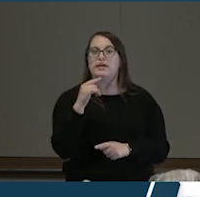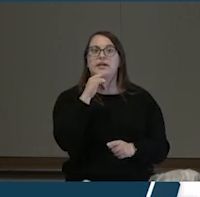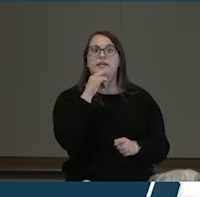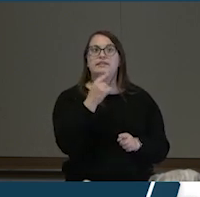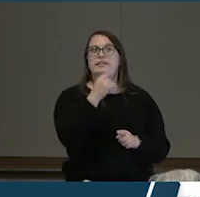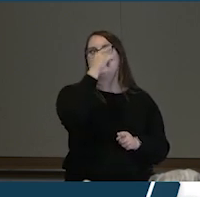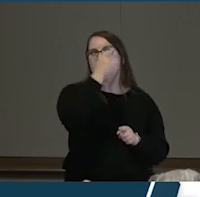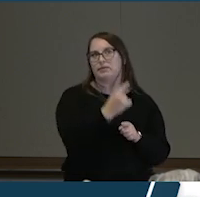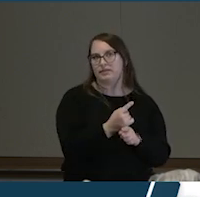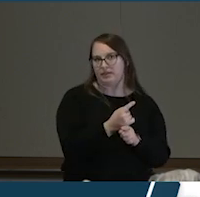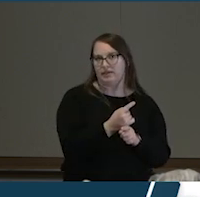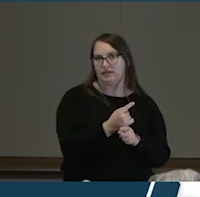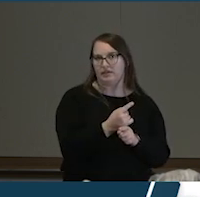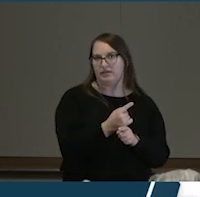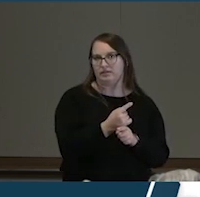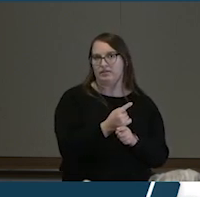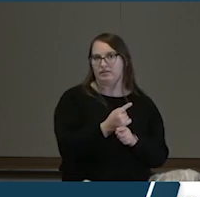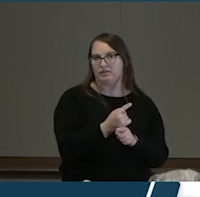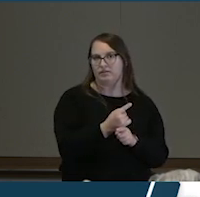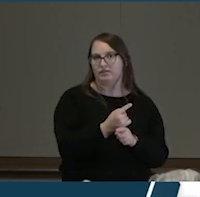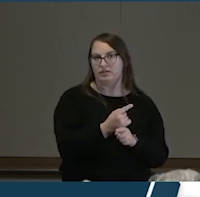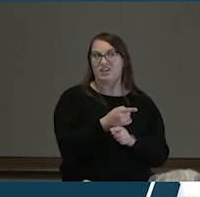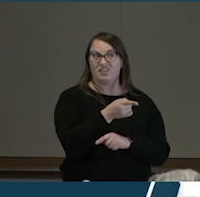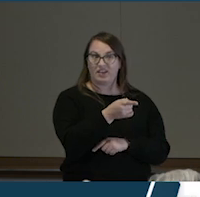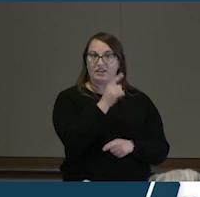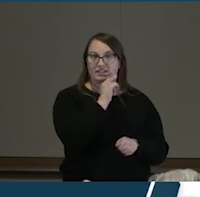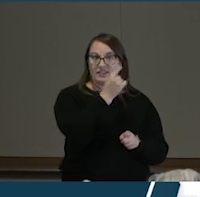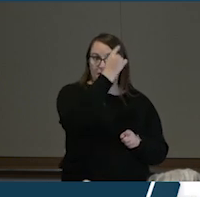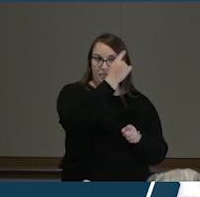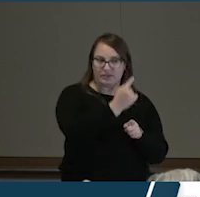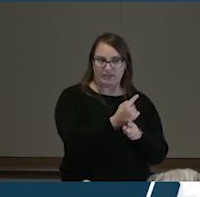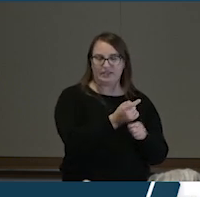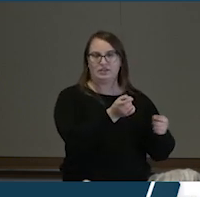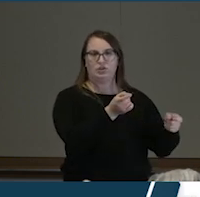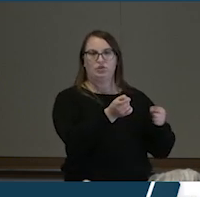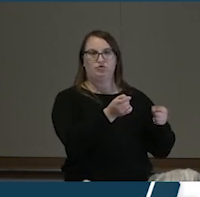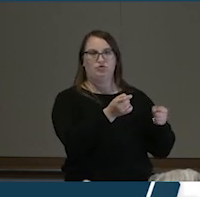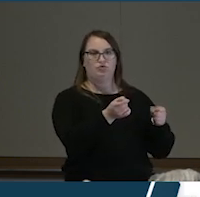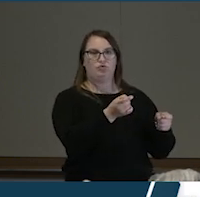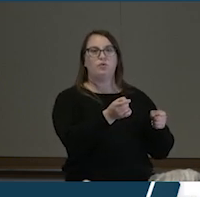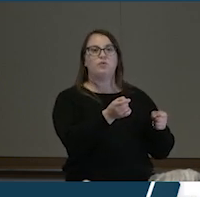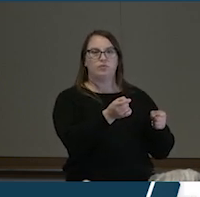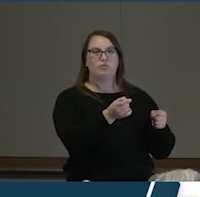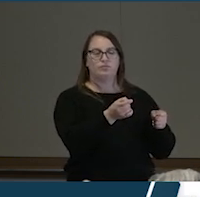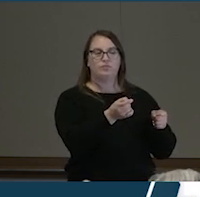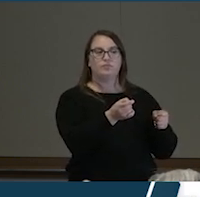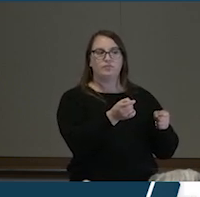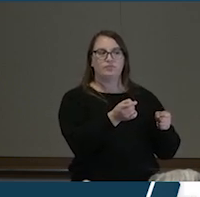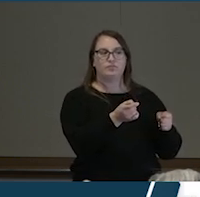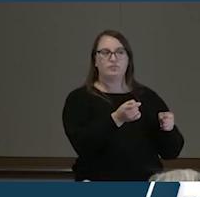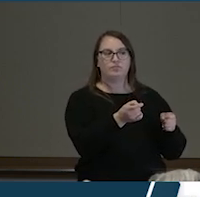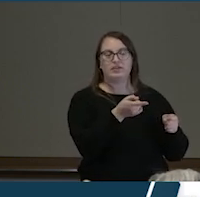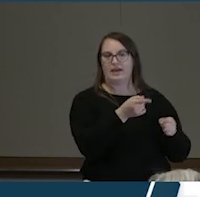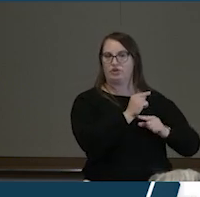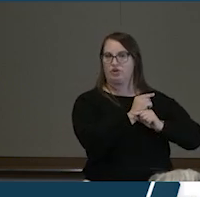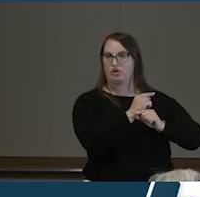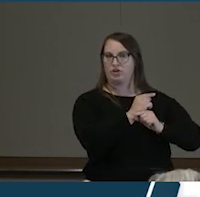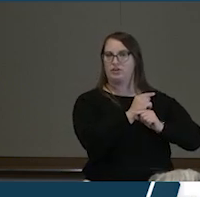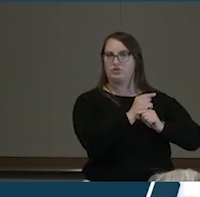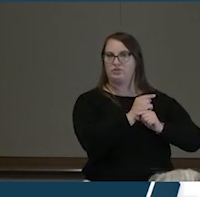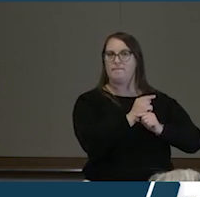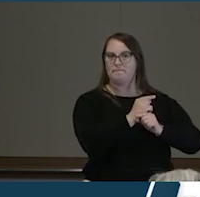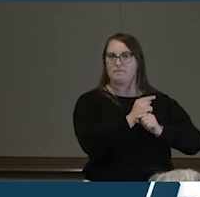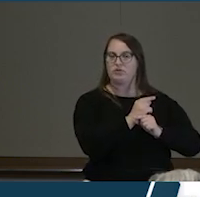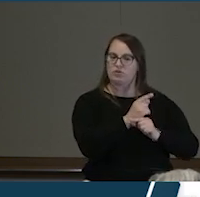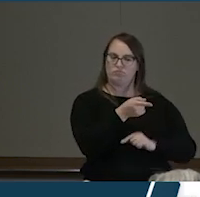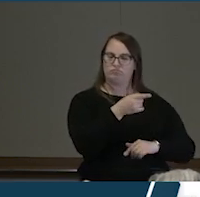because the sibling is in control. The sibling has guardianship, So the sibling got into the program. So if it's